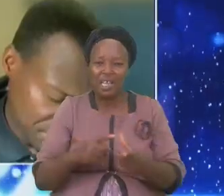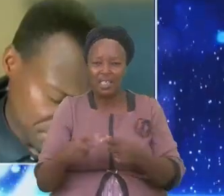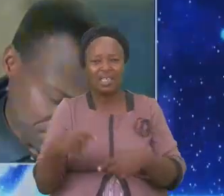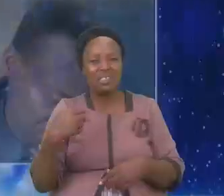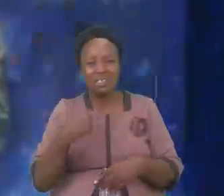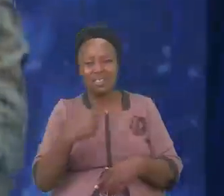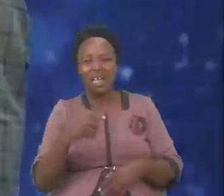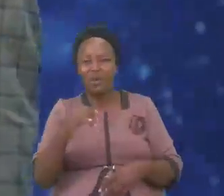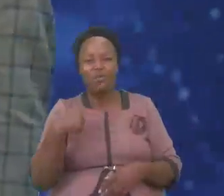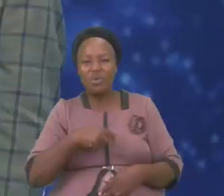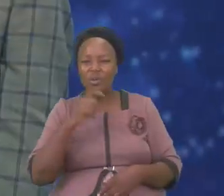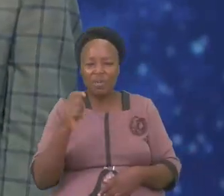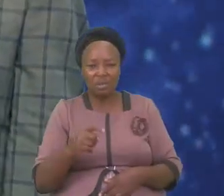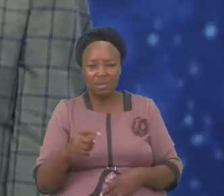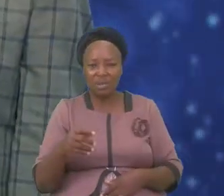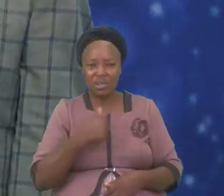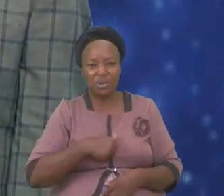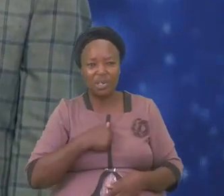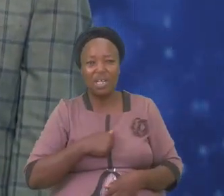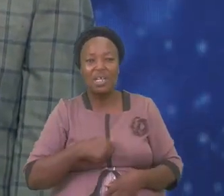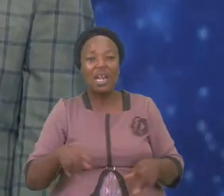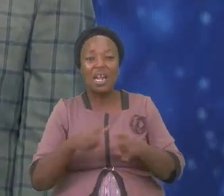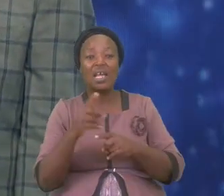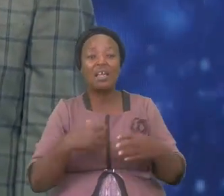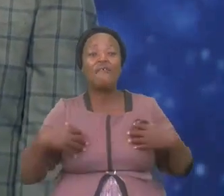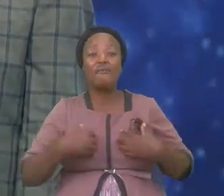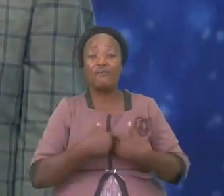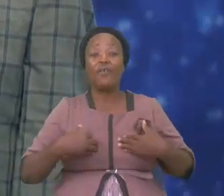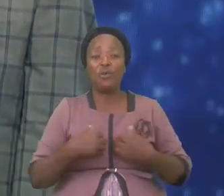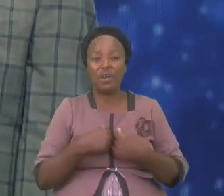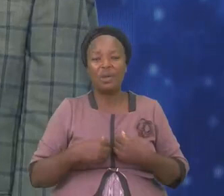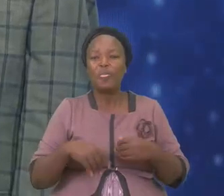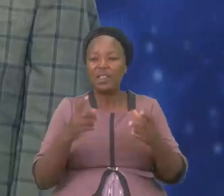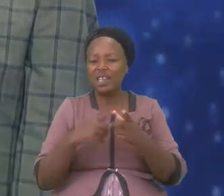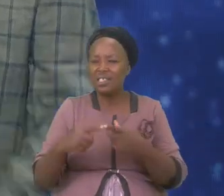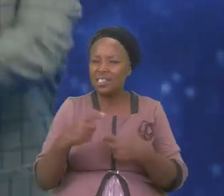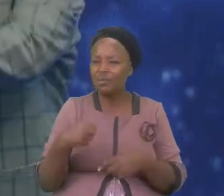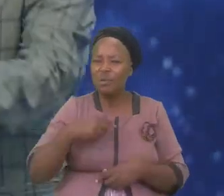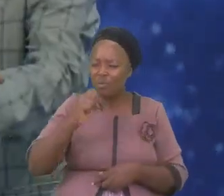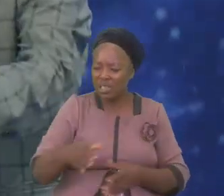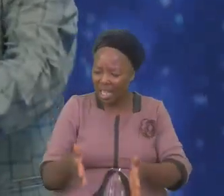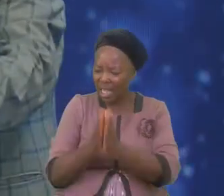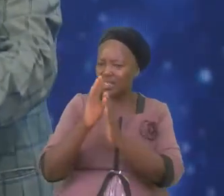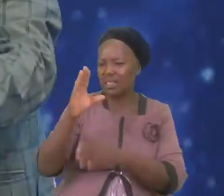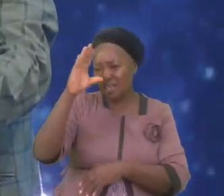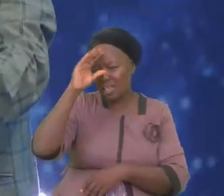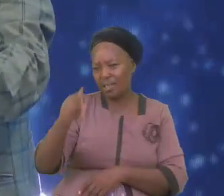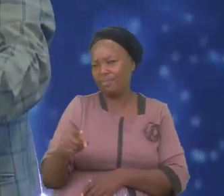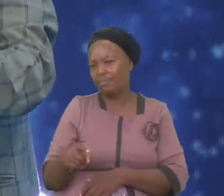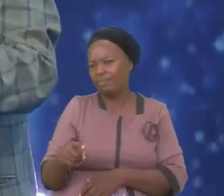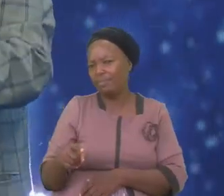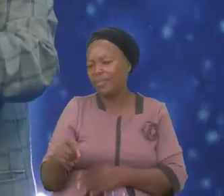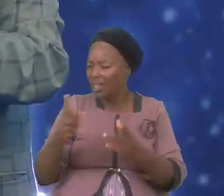to Him and accept Jesus Christ as our Lord and Savior. And the moment you do